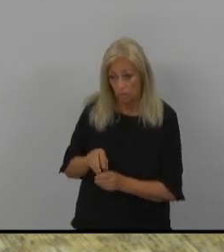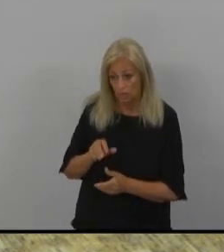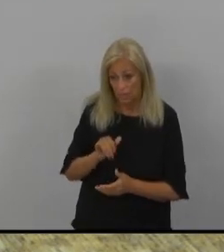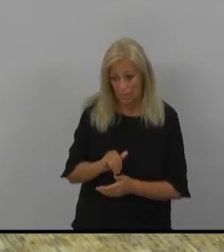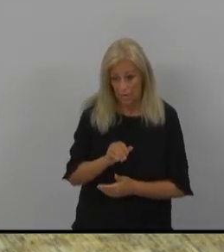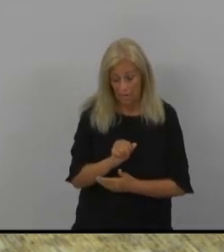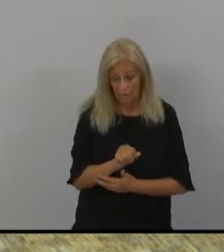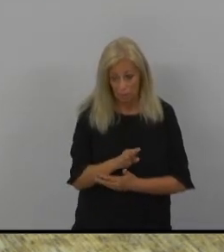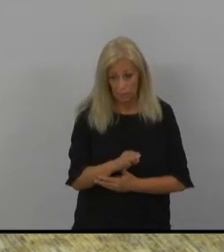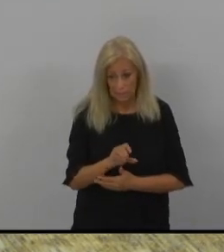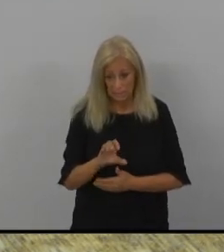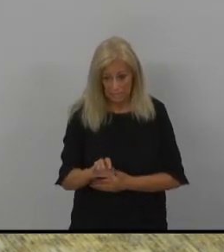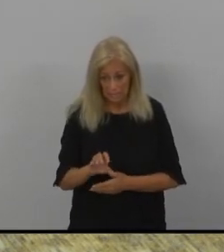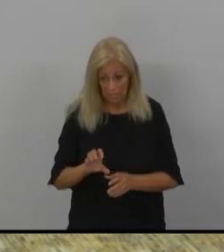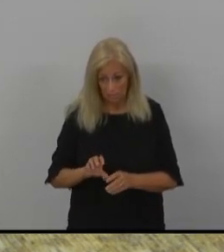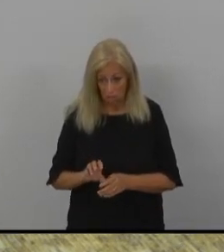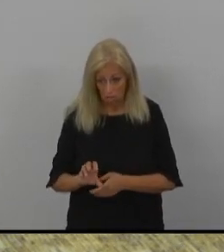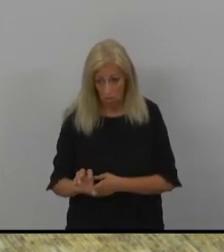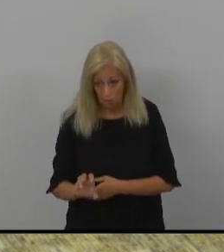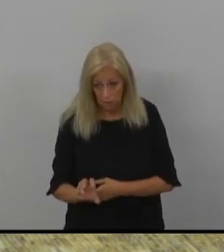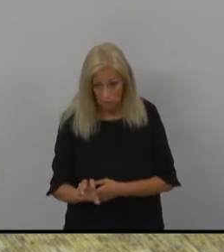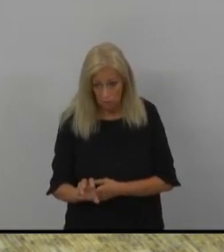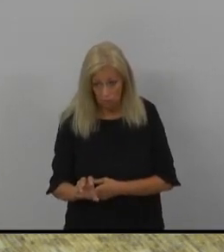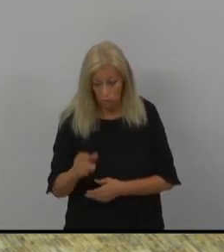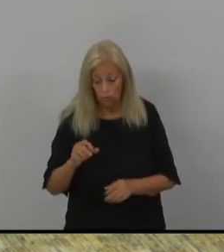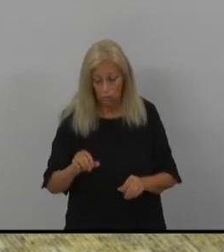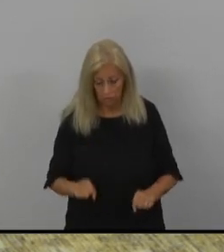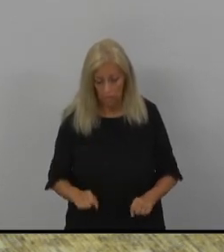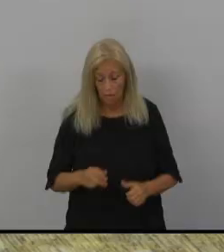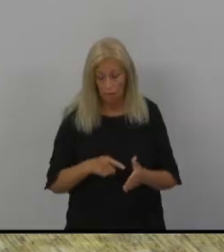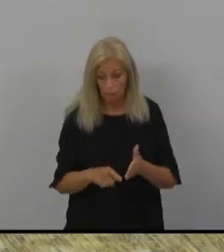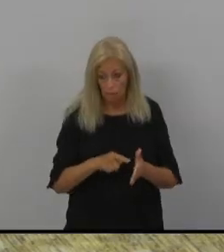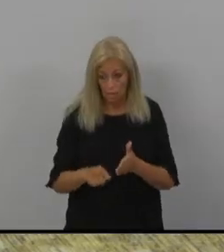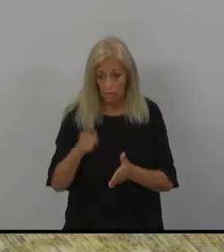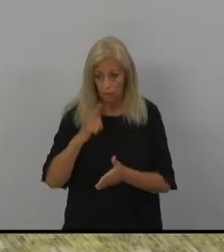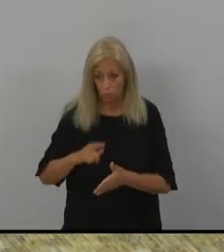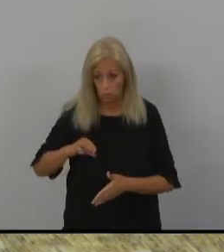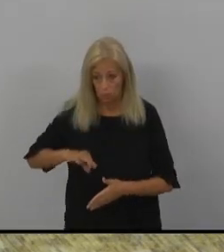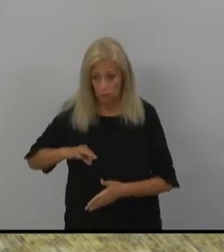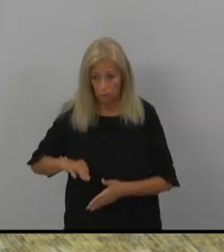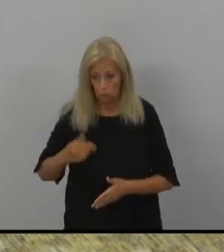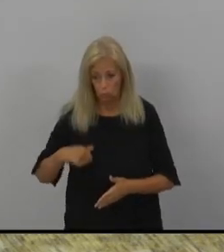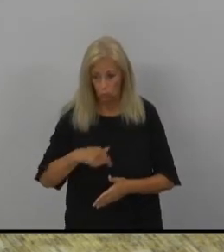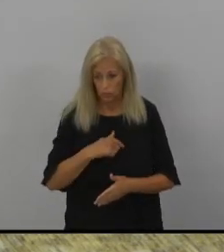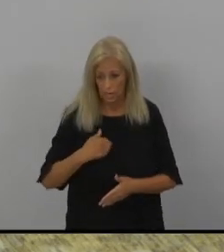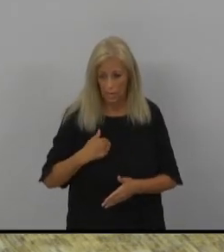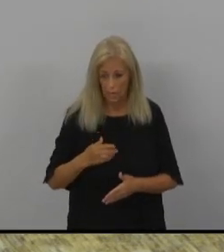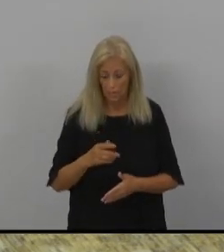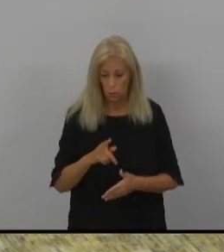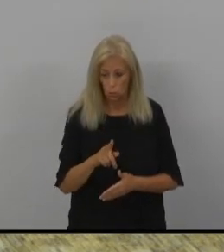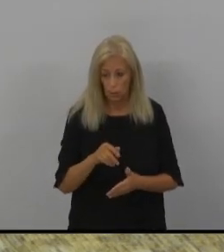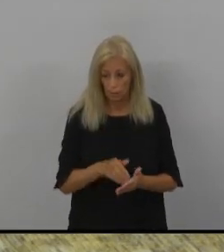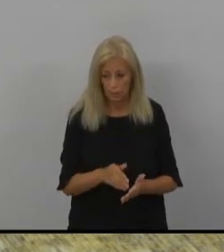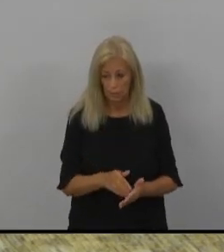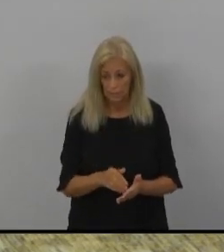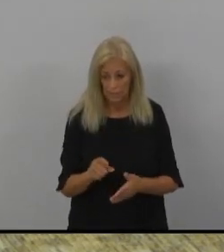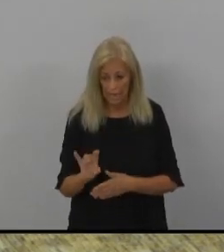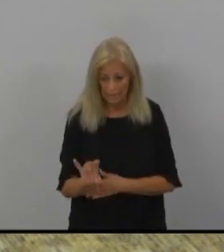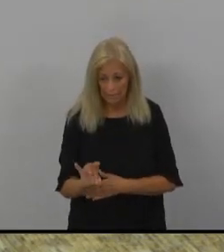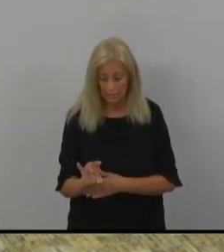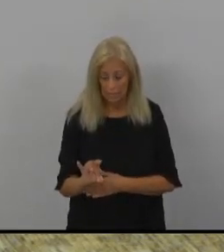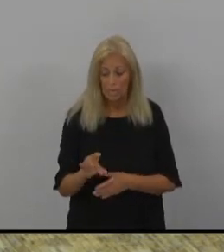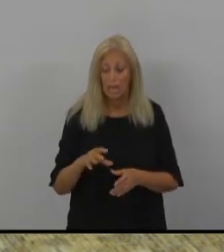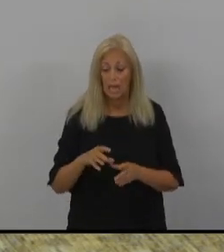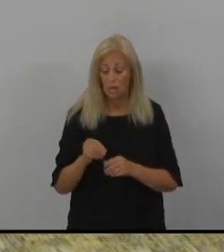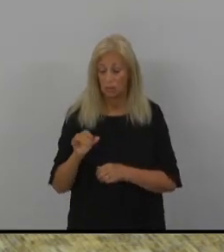ABC allotment that we got, that we could pay for the benefits with that. So we came up with $1.8 million outside of that money